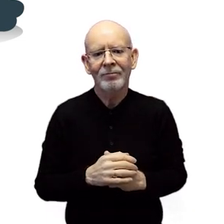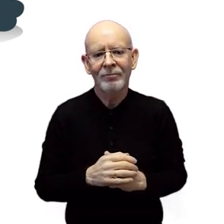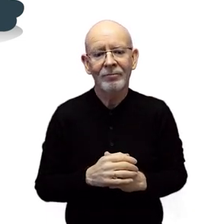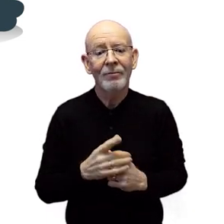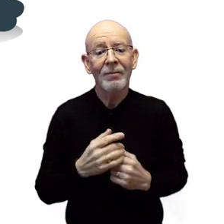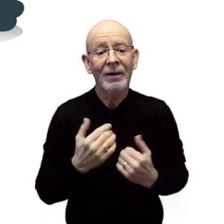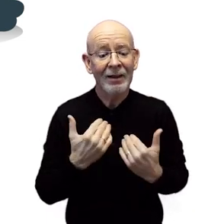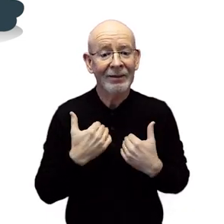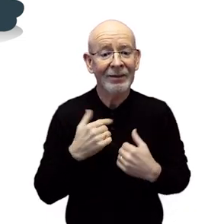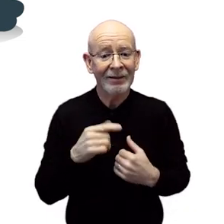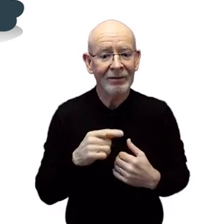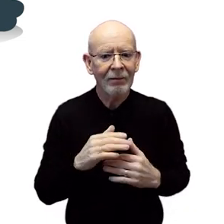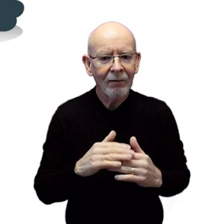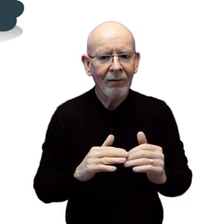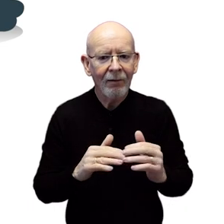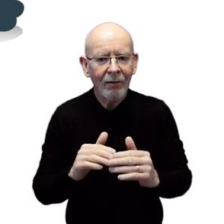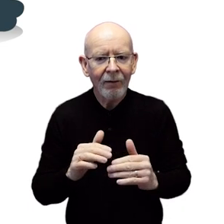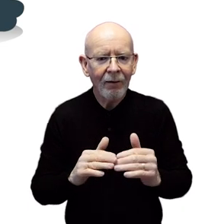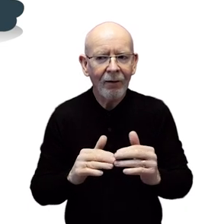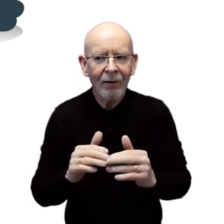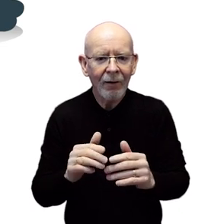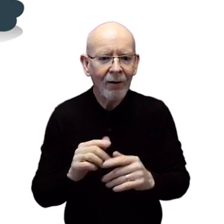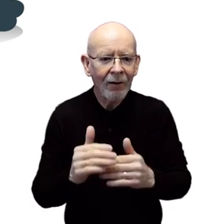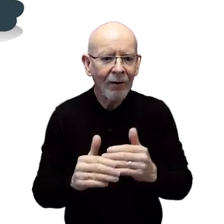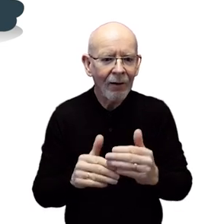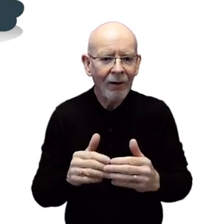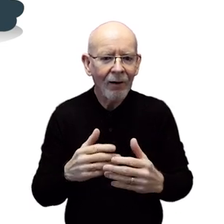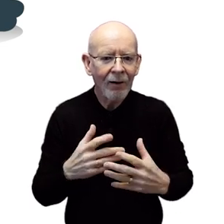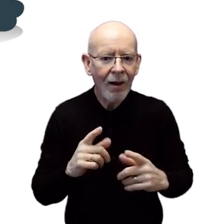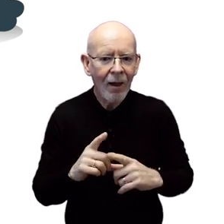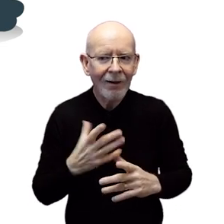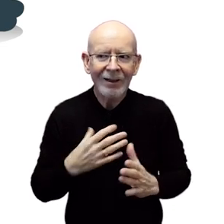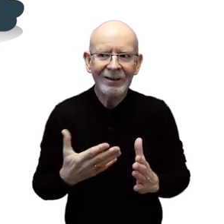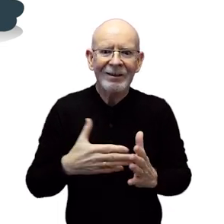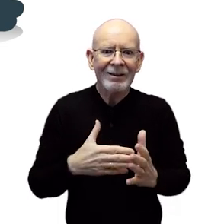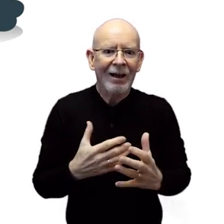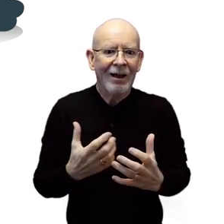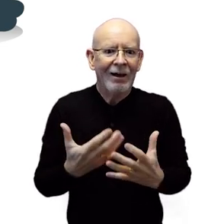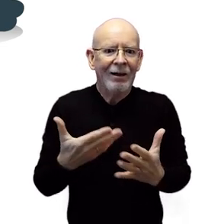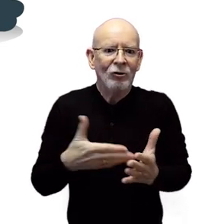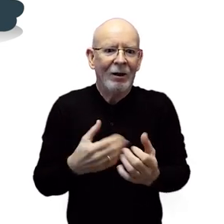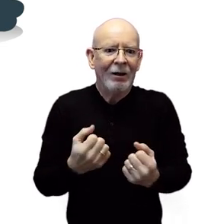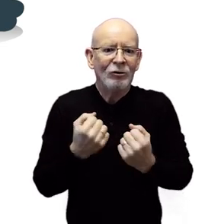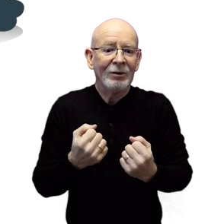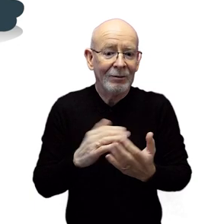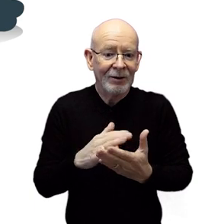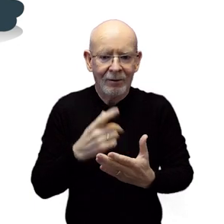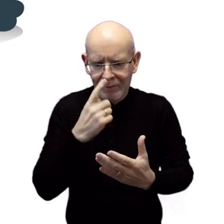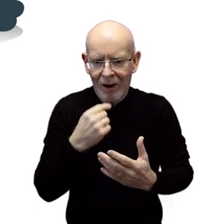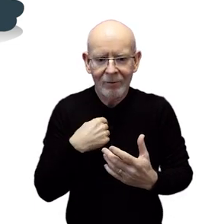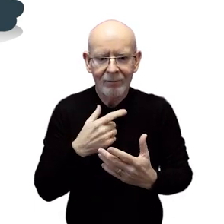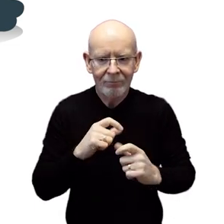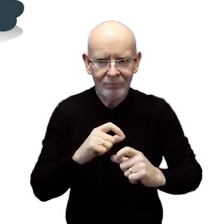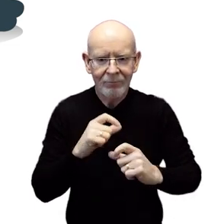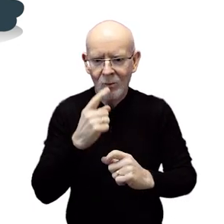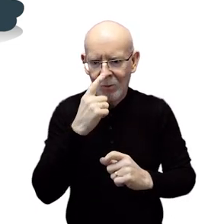Exercises that slowly build up in intensity also slowly build up our body's need for extra energy and allow us to continue nose